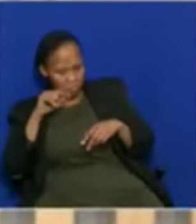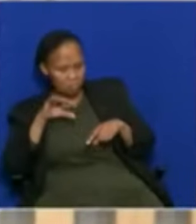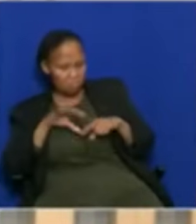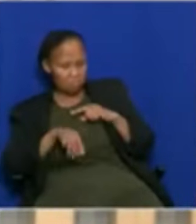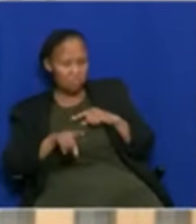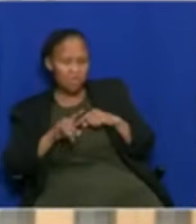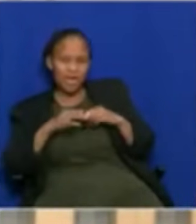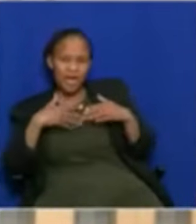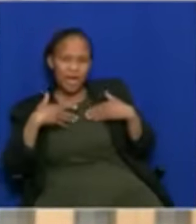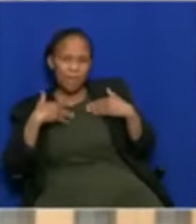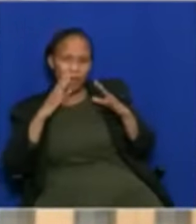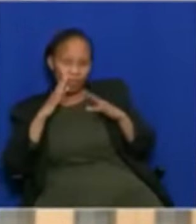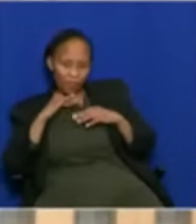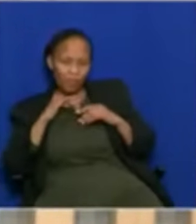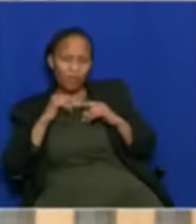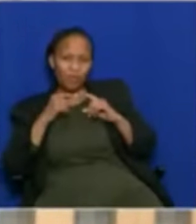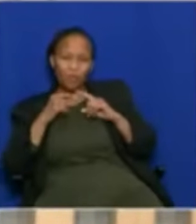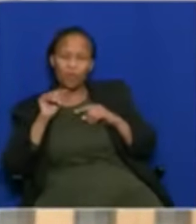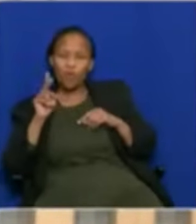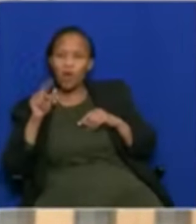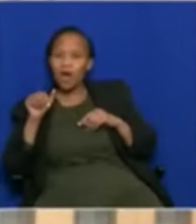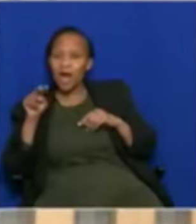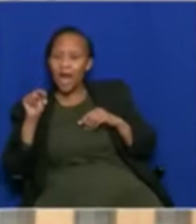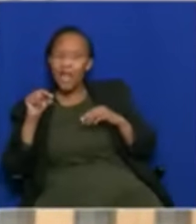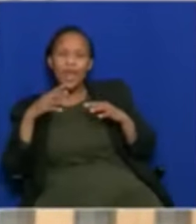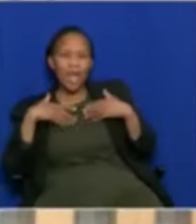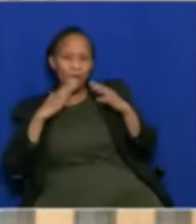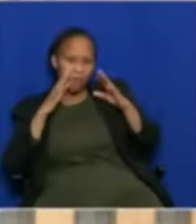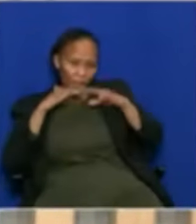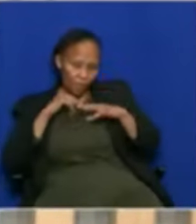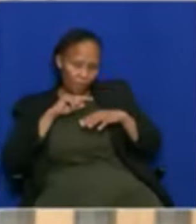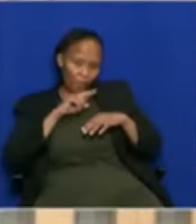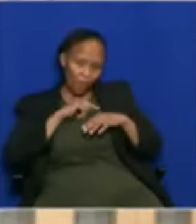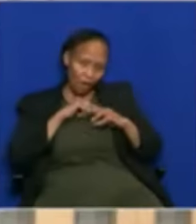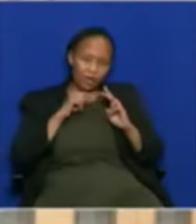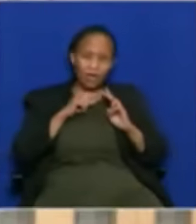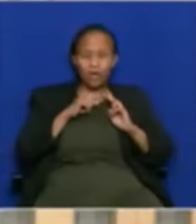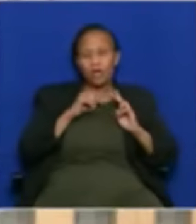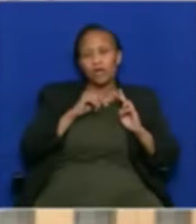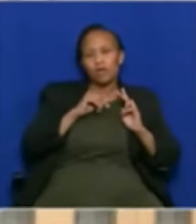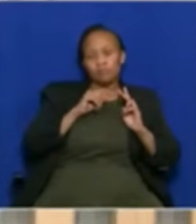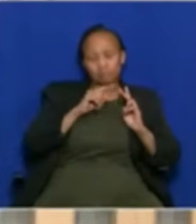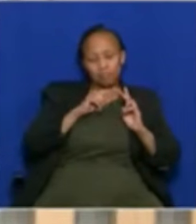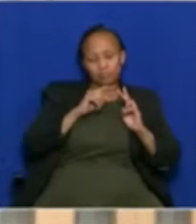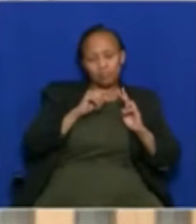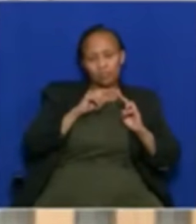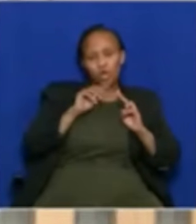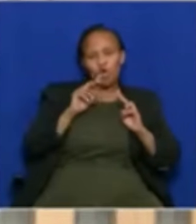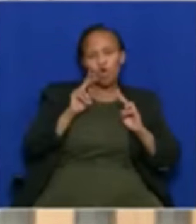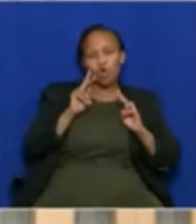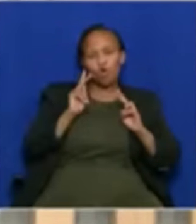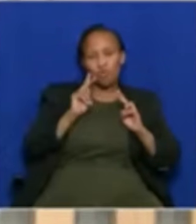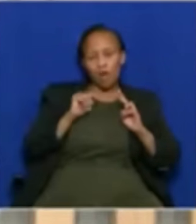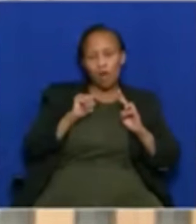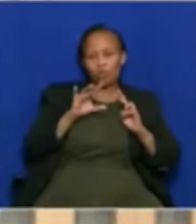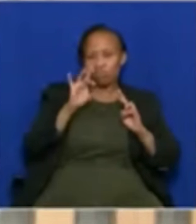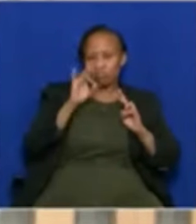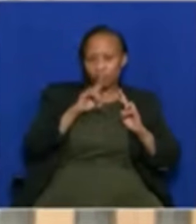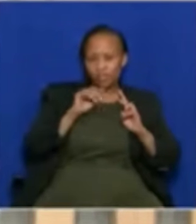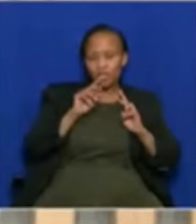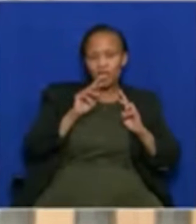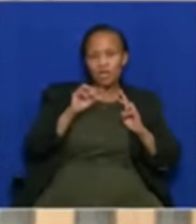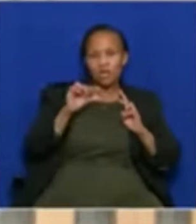about General Khumalo choosing Major General Gabela over him. He continues. Before you